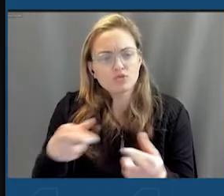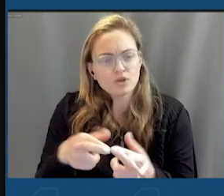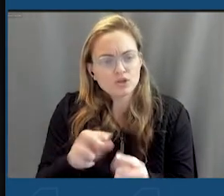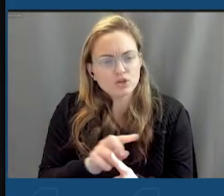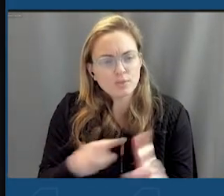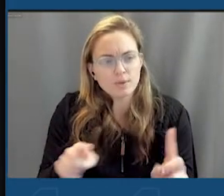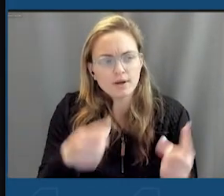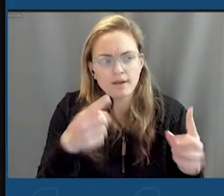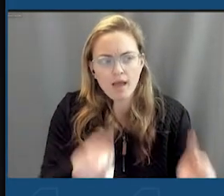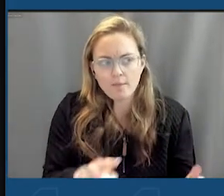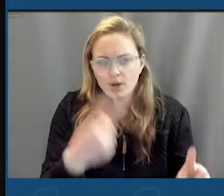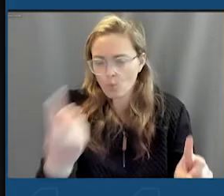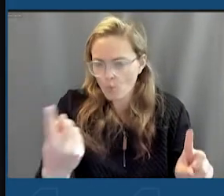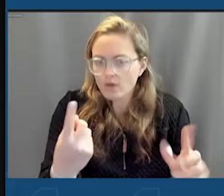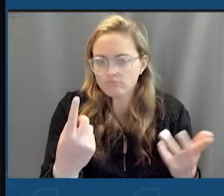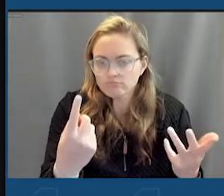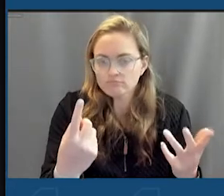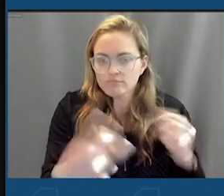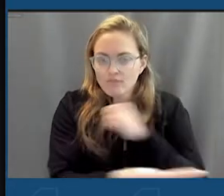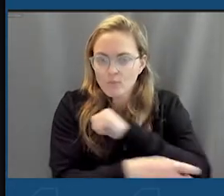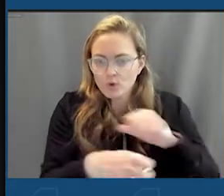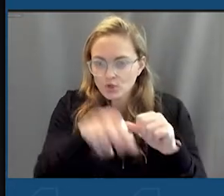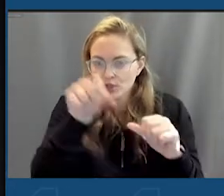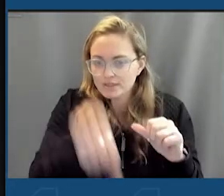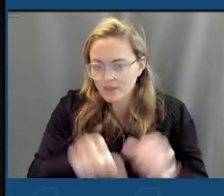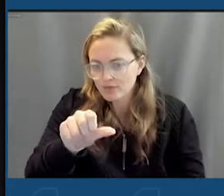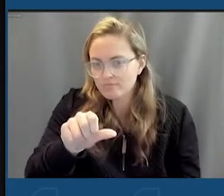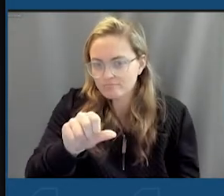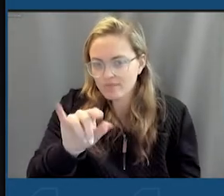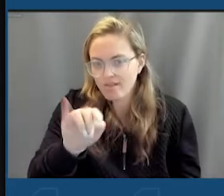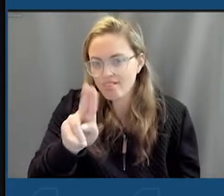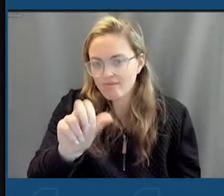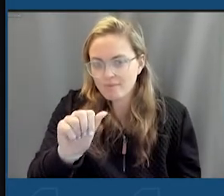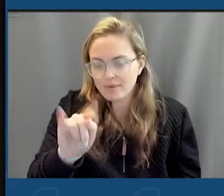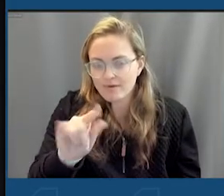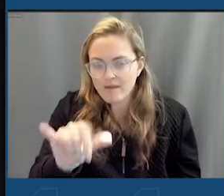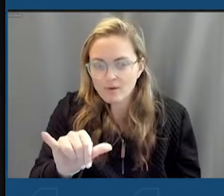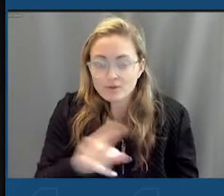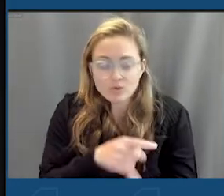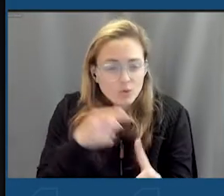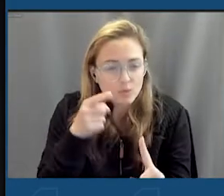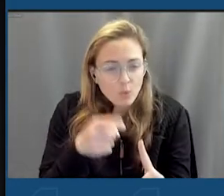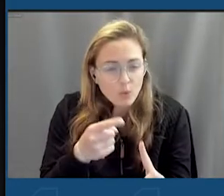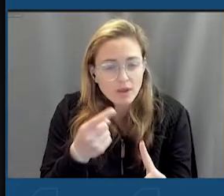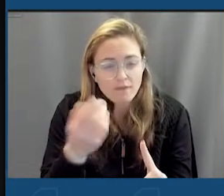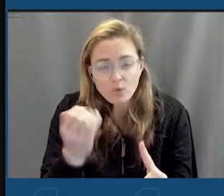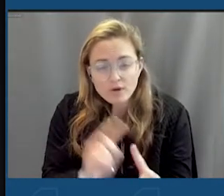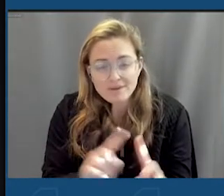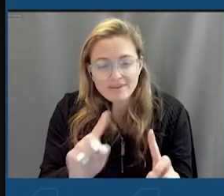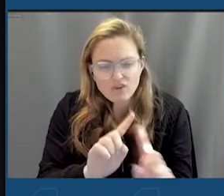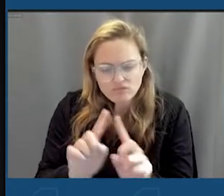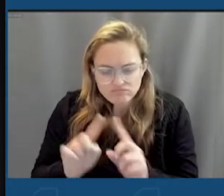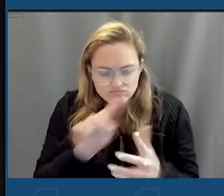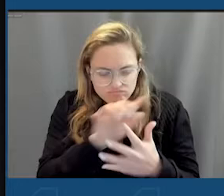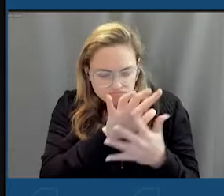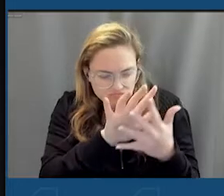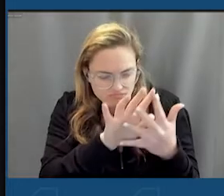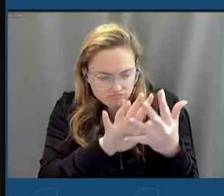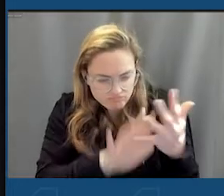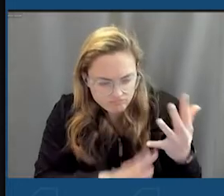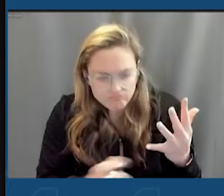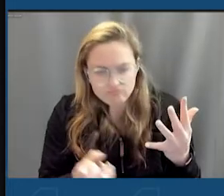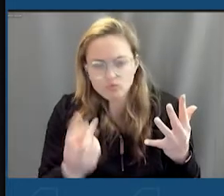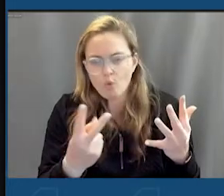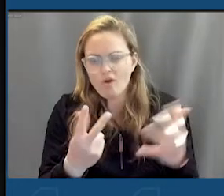one of the burglaries down in, I think it was southern Columbia County. My point is, 14 or 15 different events, 12 or